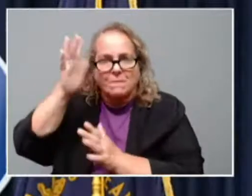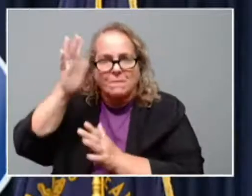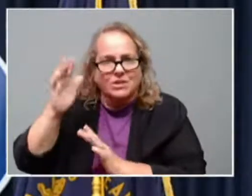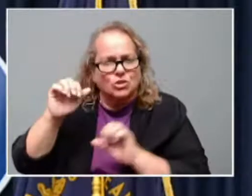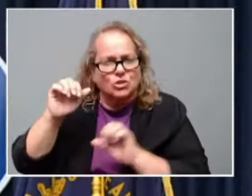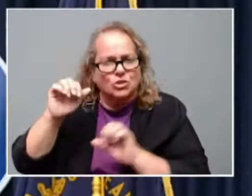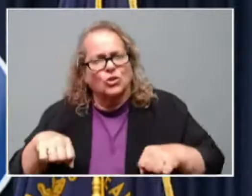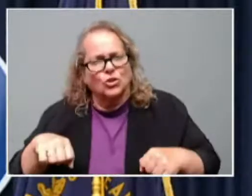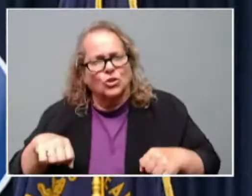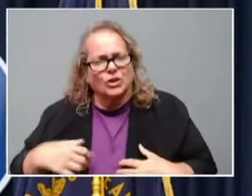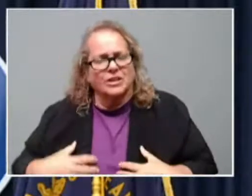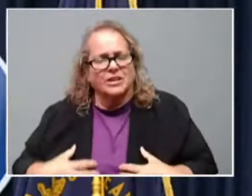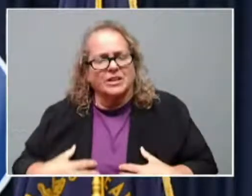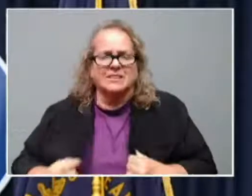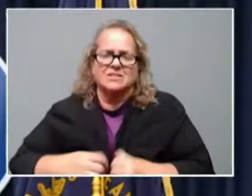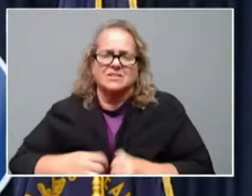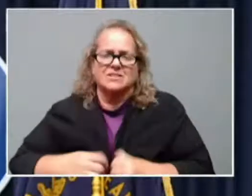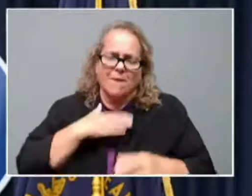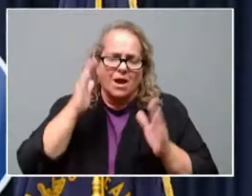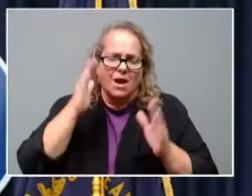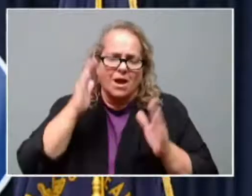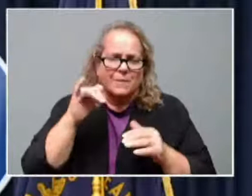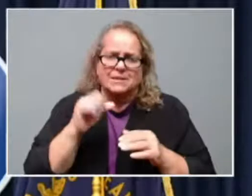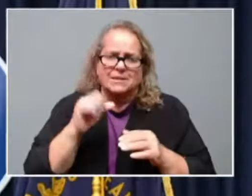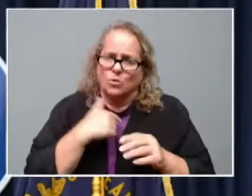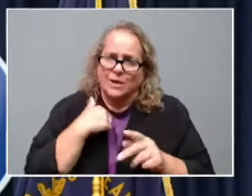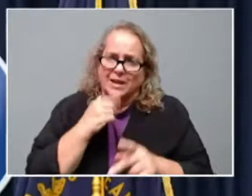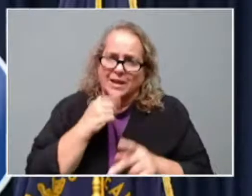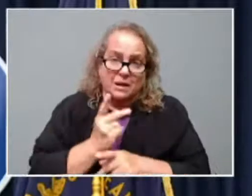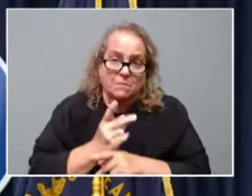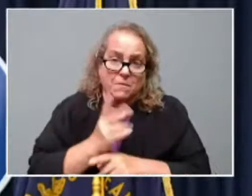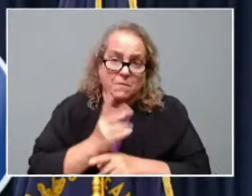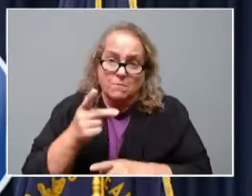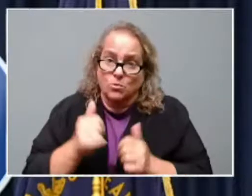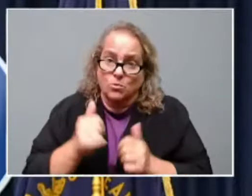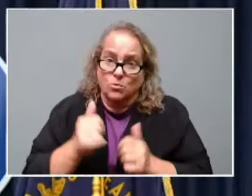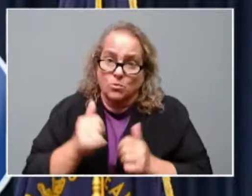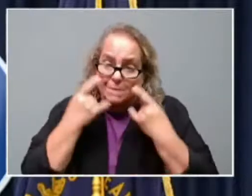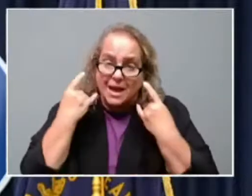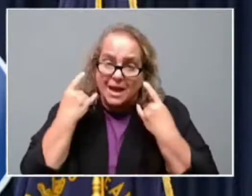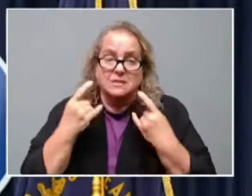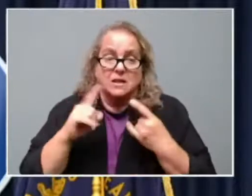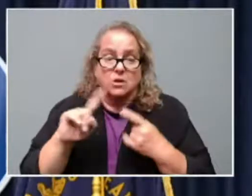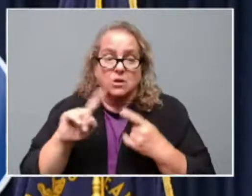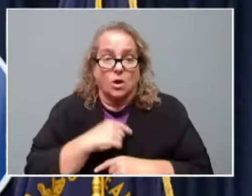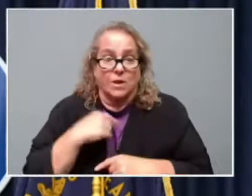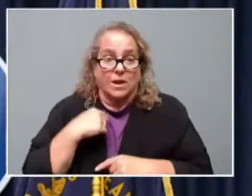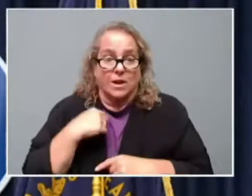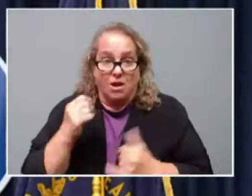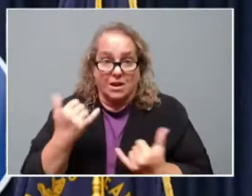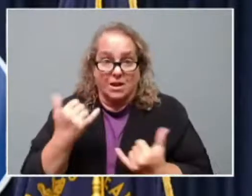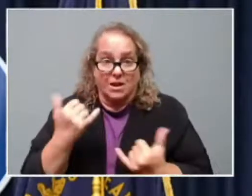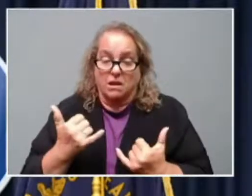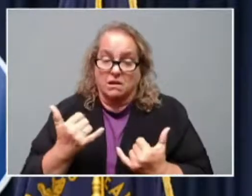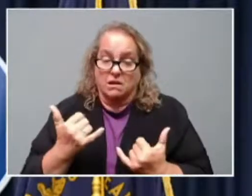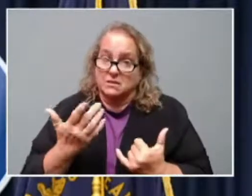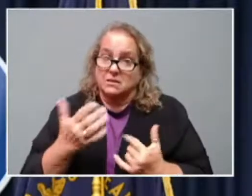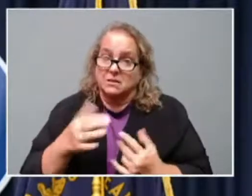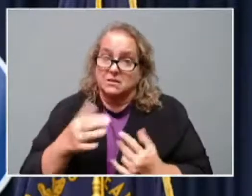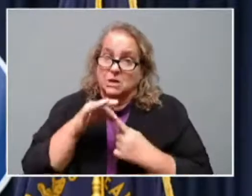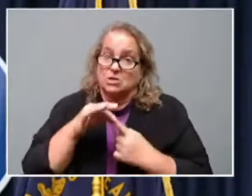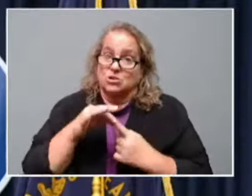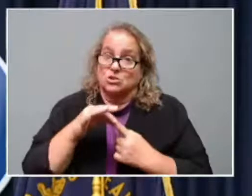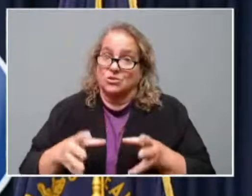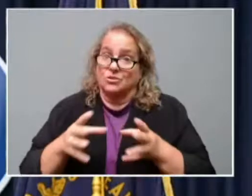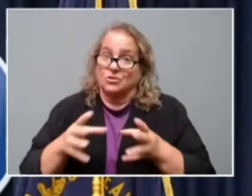So, my hope is that we keep it up, but a lot of where we are now, at least based on the special session, is we need people to